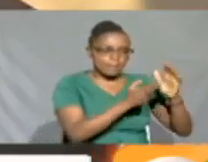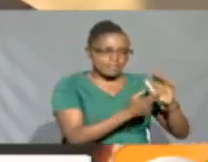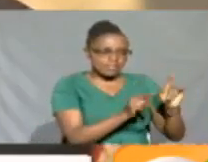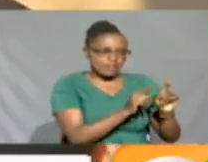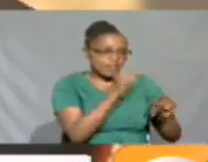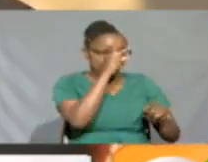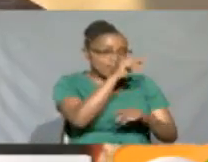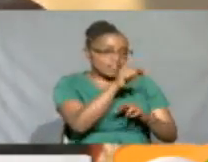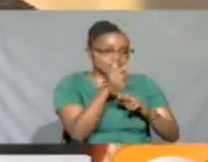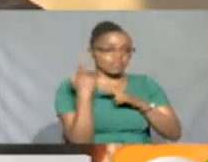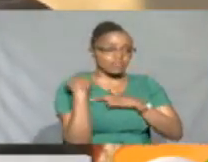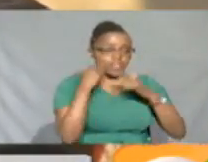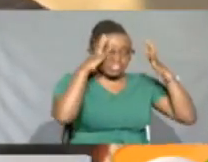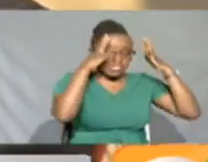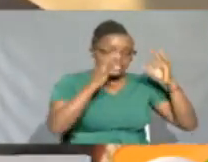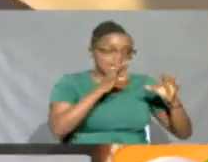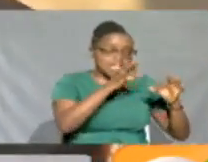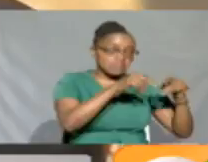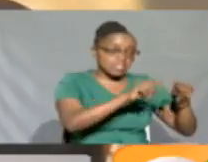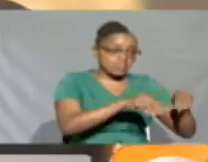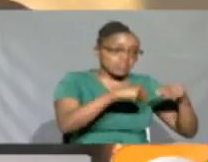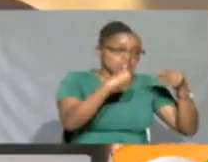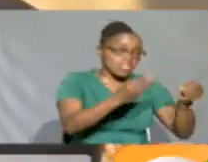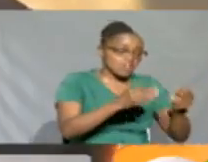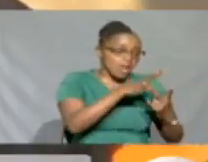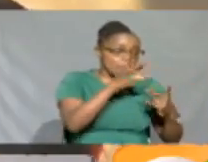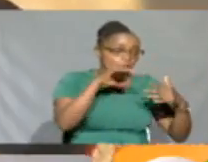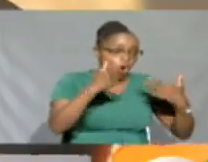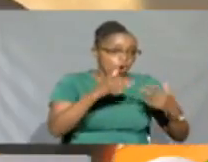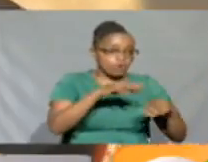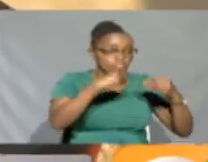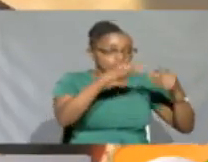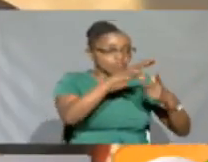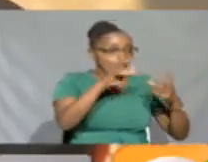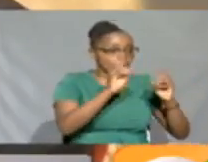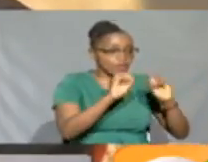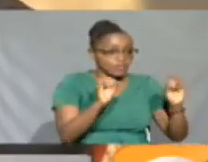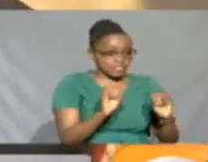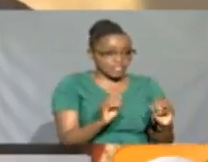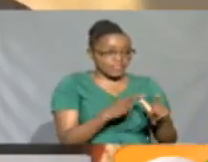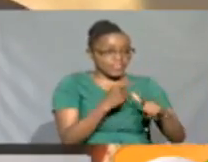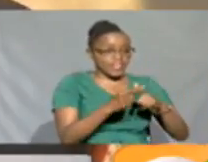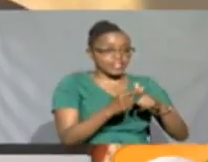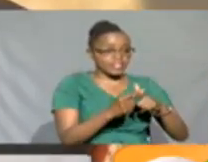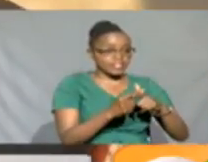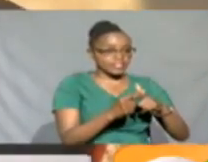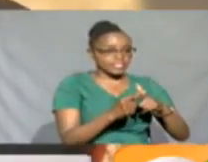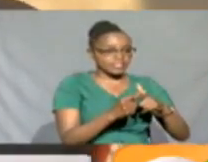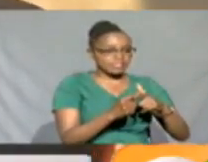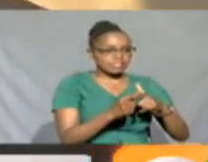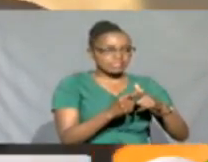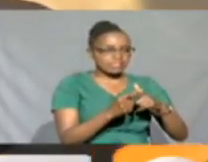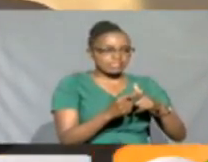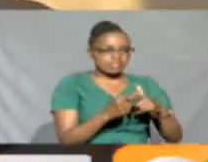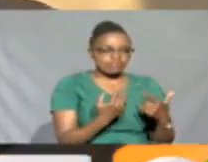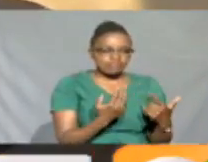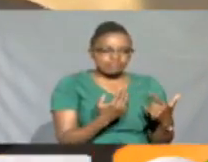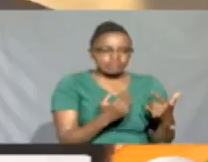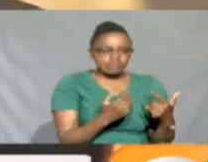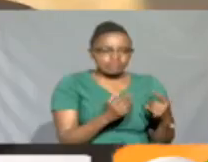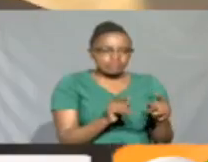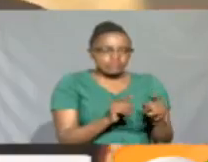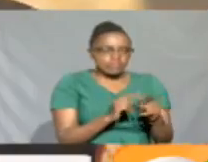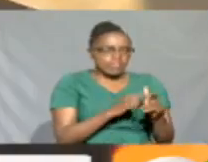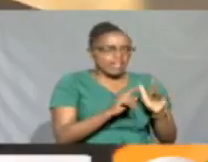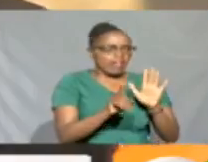a governor. He decides if he wants to give health as a priority or not, then it's like we are rowing front